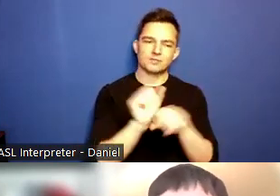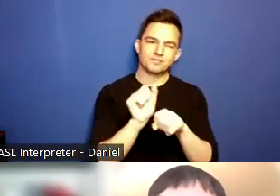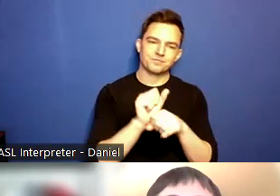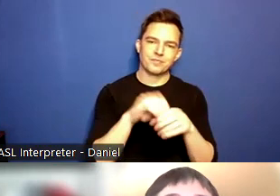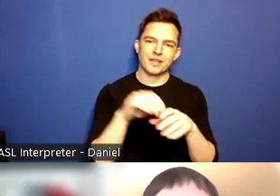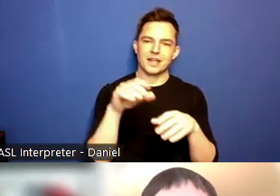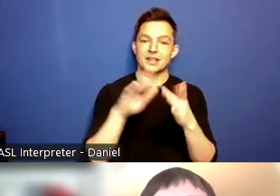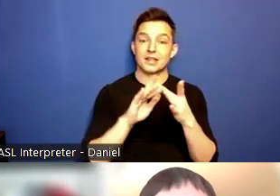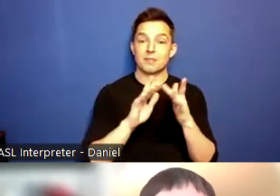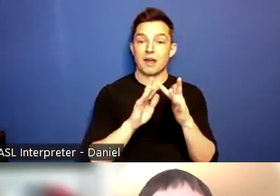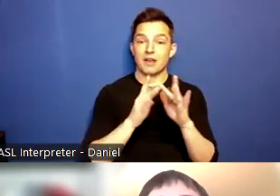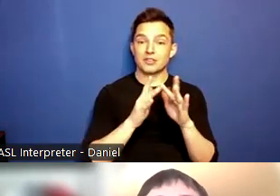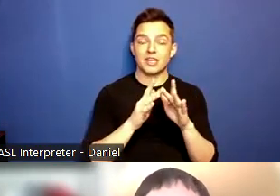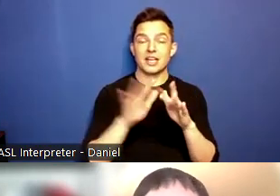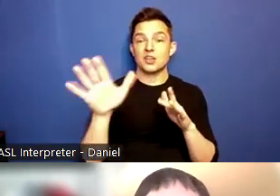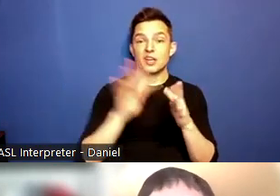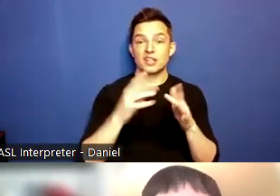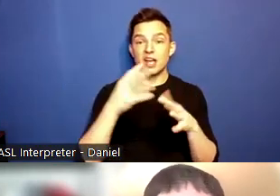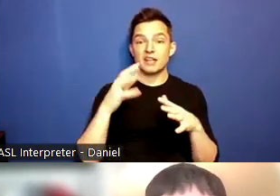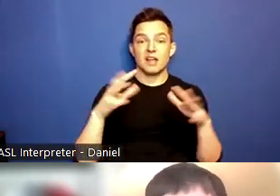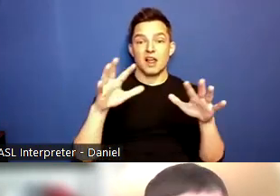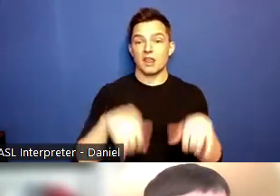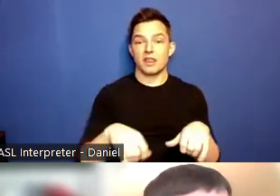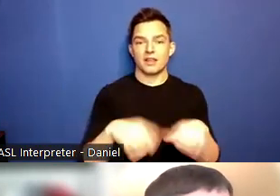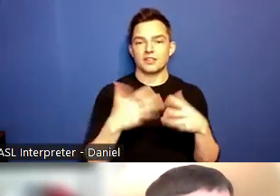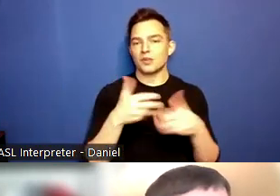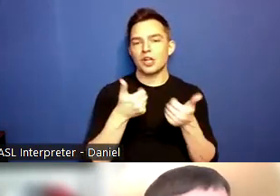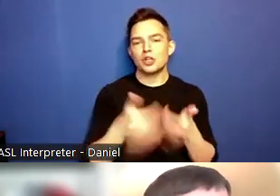the browser and your internet crashes, that you don't lose your work.